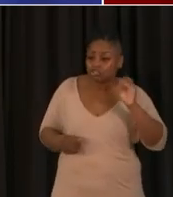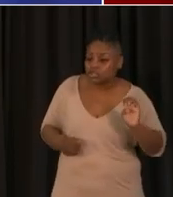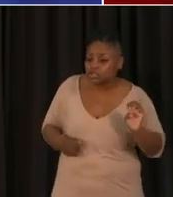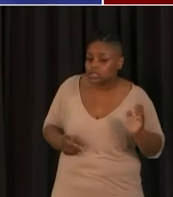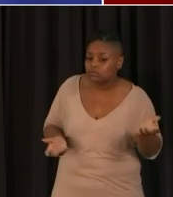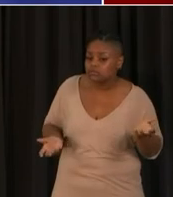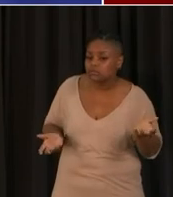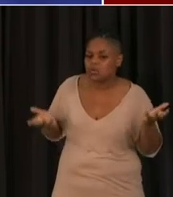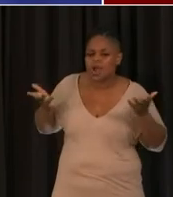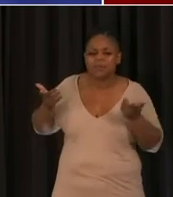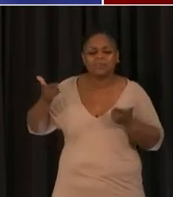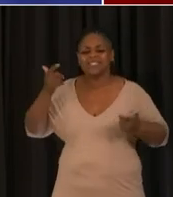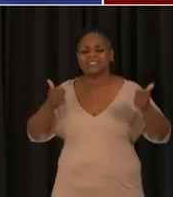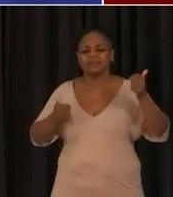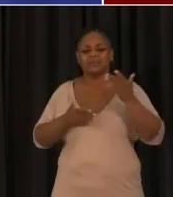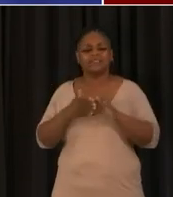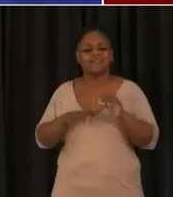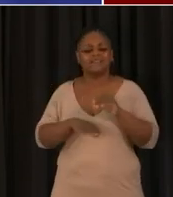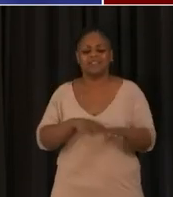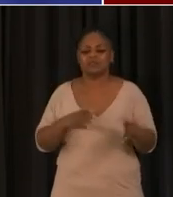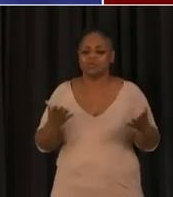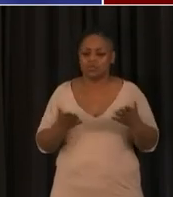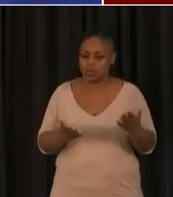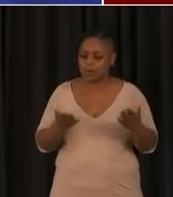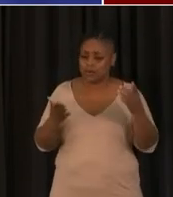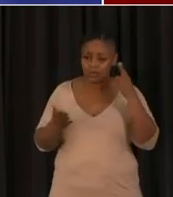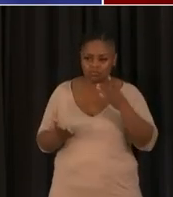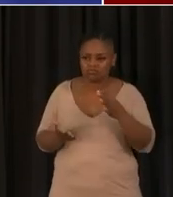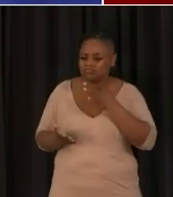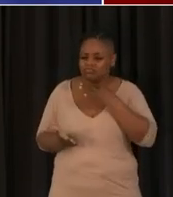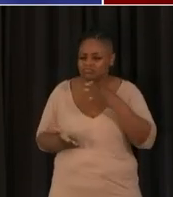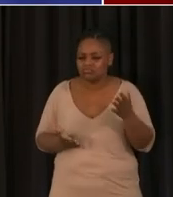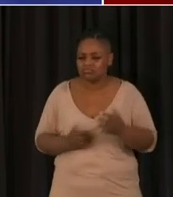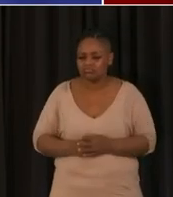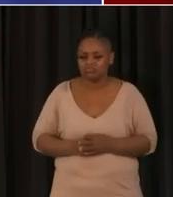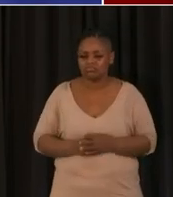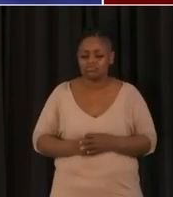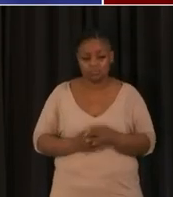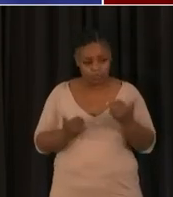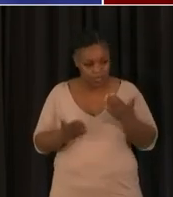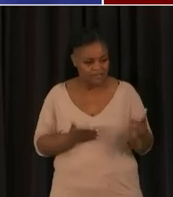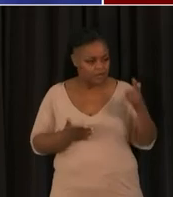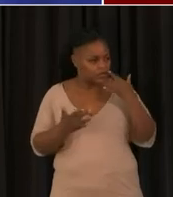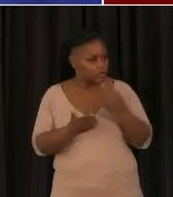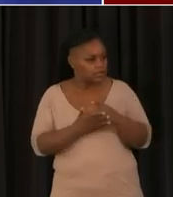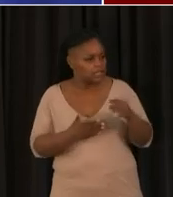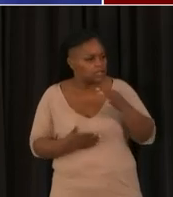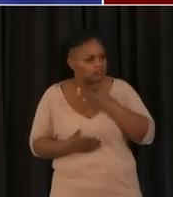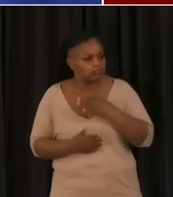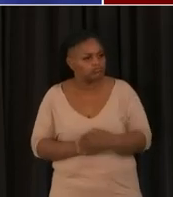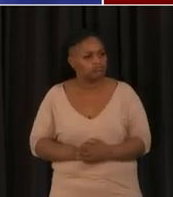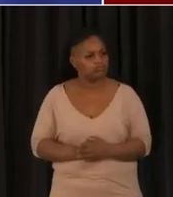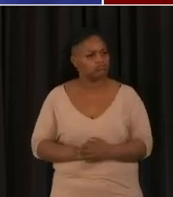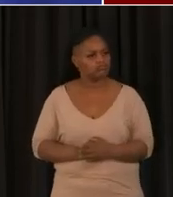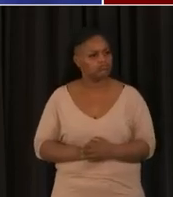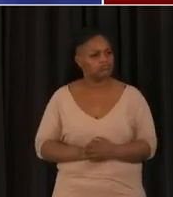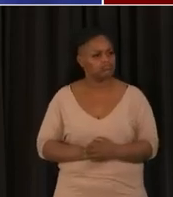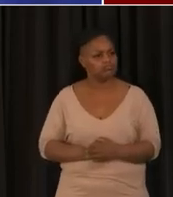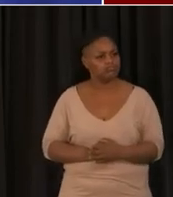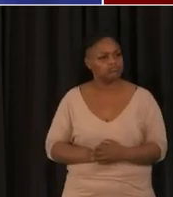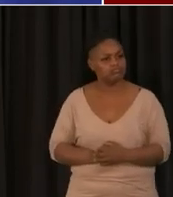coronavirus.dc.gov site. Now, tell me what happens in that 30 minutes or so that you spend with the financial navigator. What should folks kind